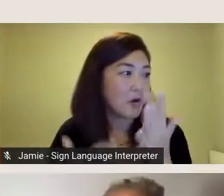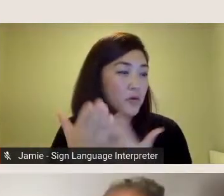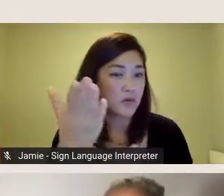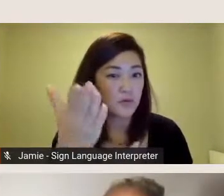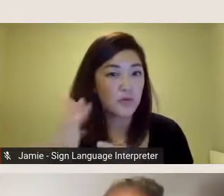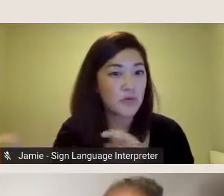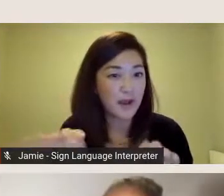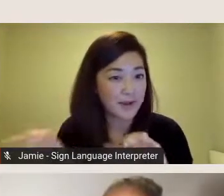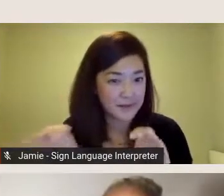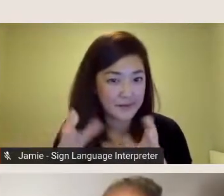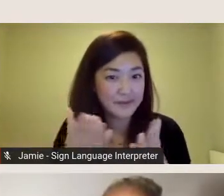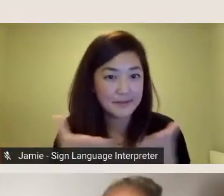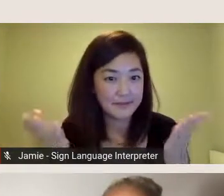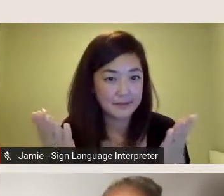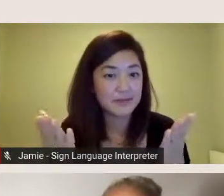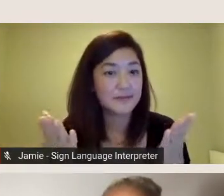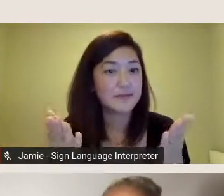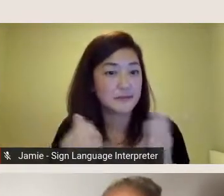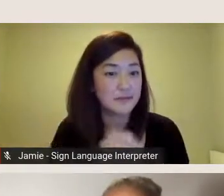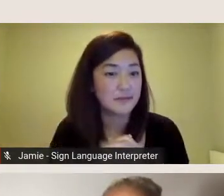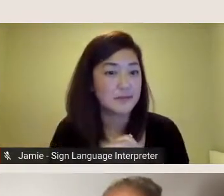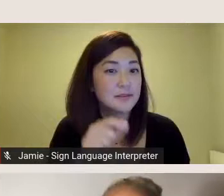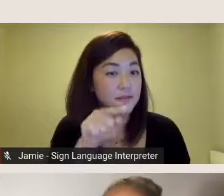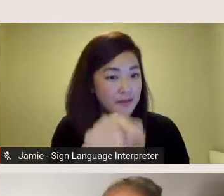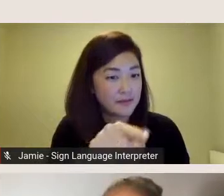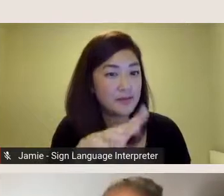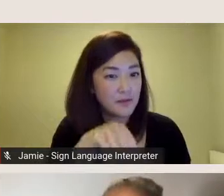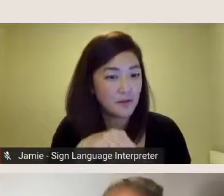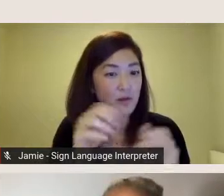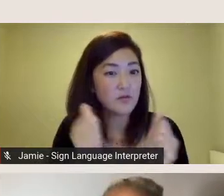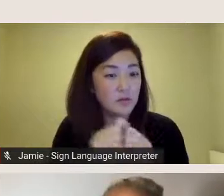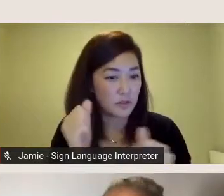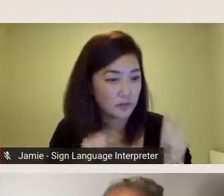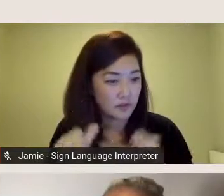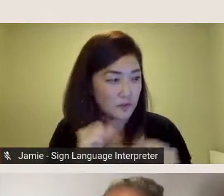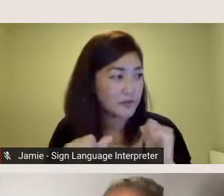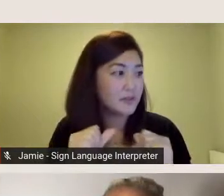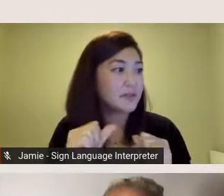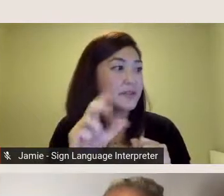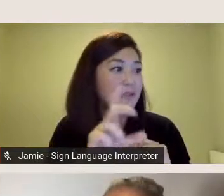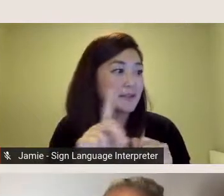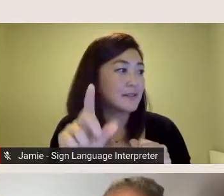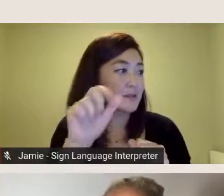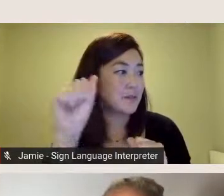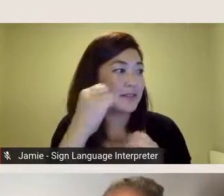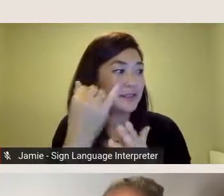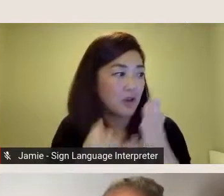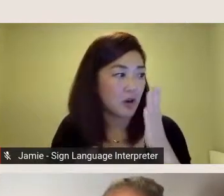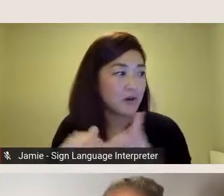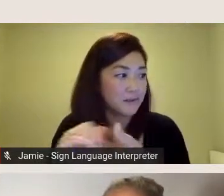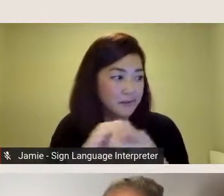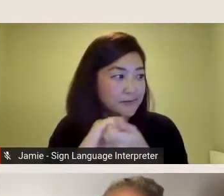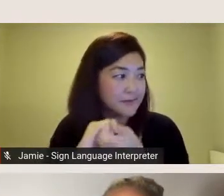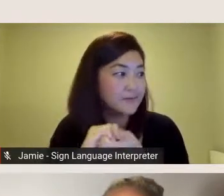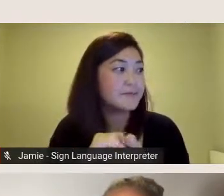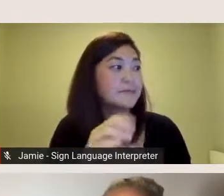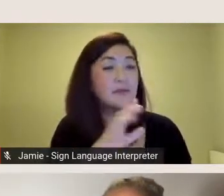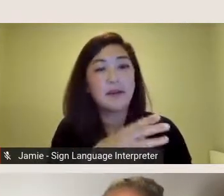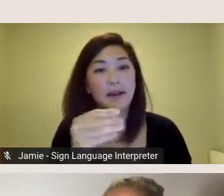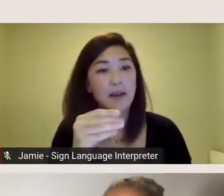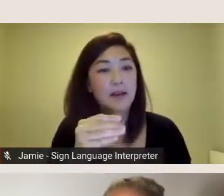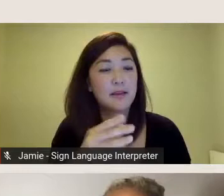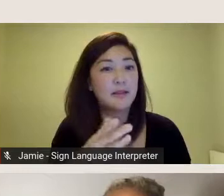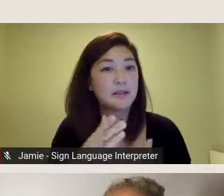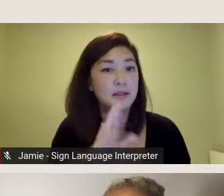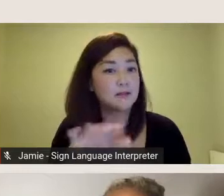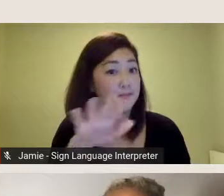activist culture. He is part of the Performance Disability Art Collective and a core team member of Black Lives Matter Toronto. Welcome